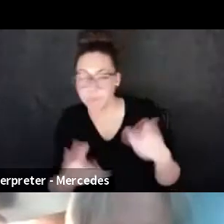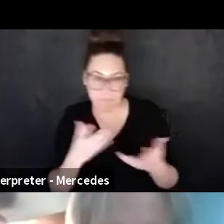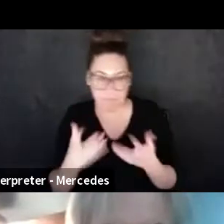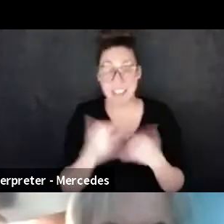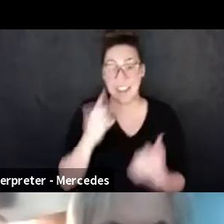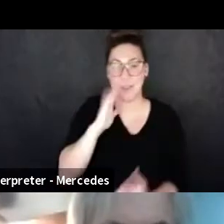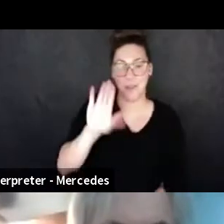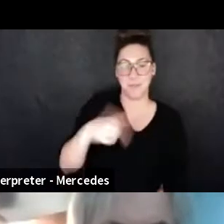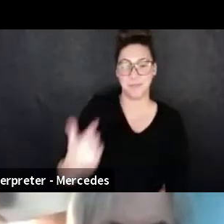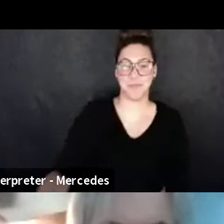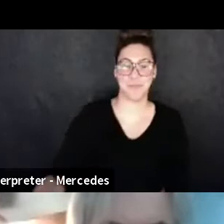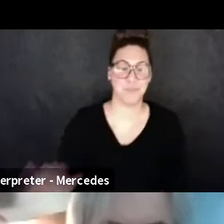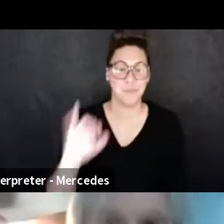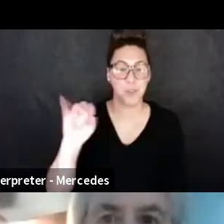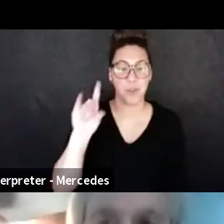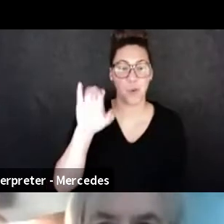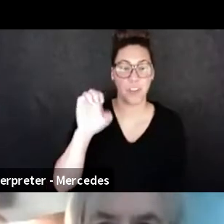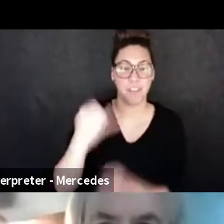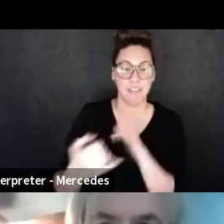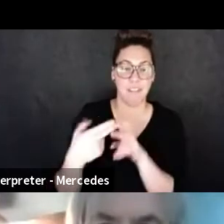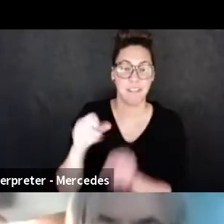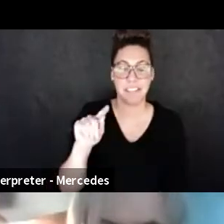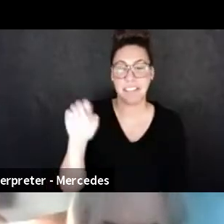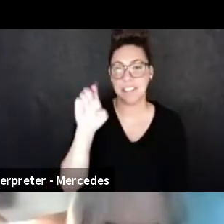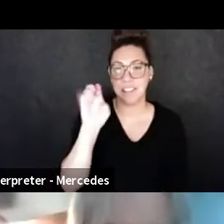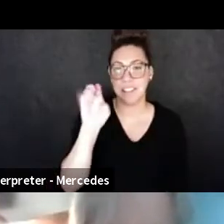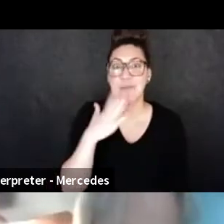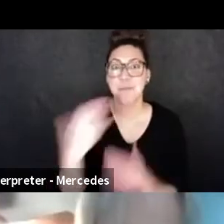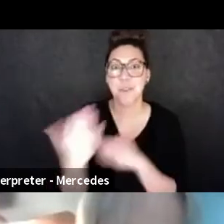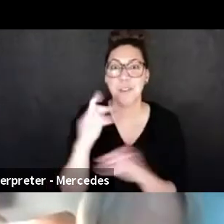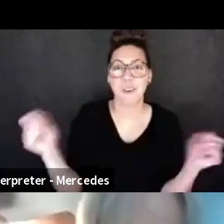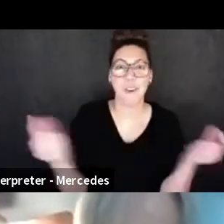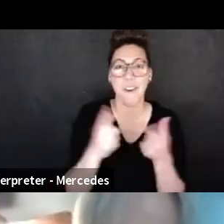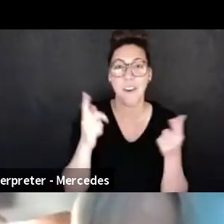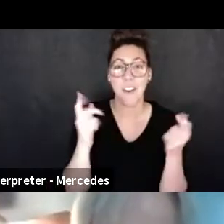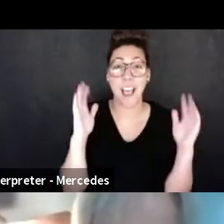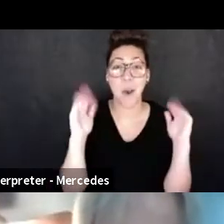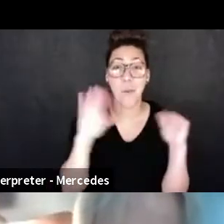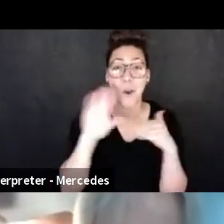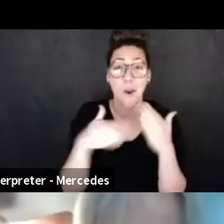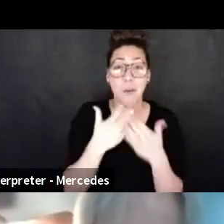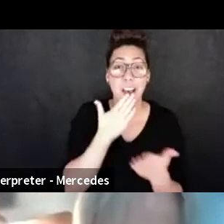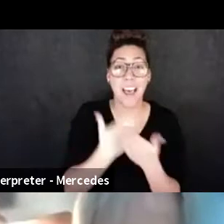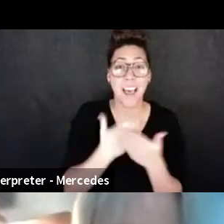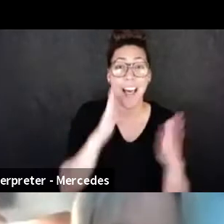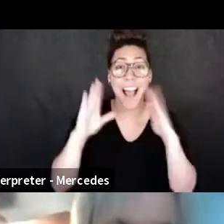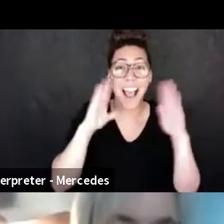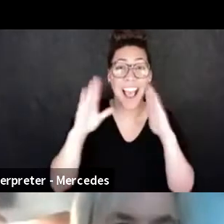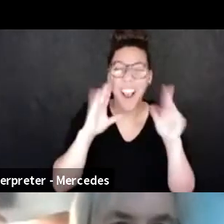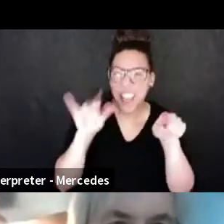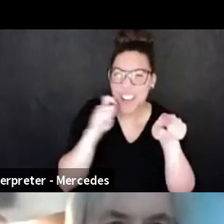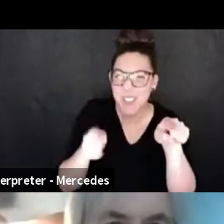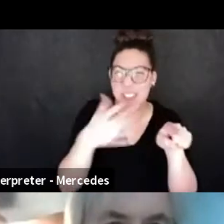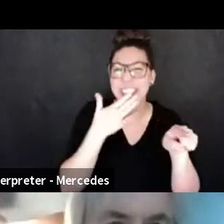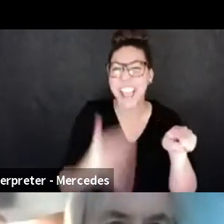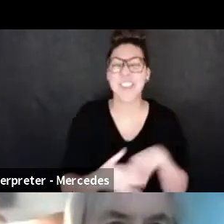Good morning, everyone. I hope you're all doing well. Oh, that's cool. Thank you. It's nice to see